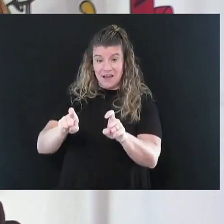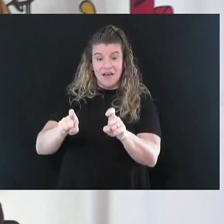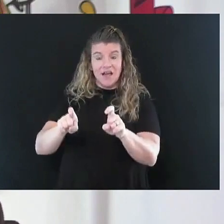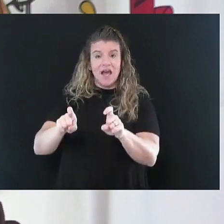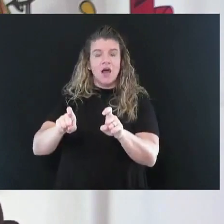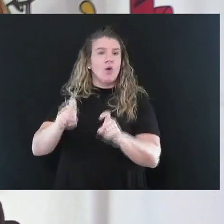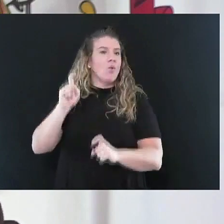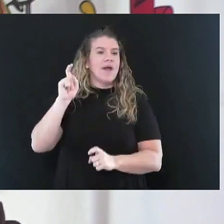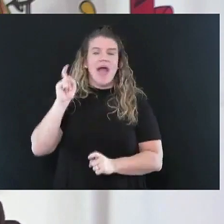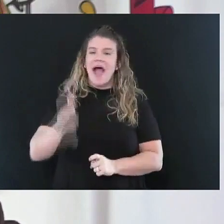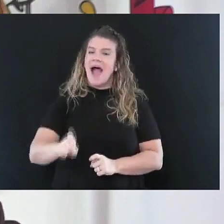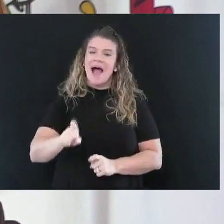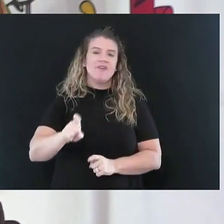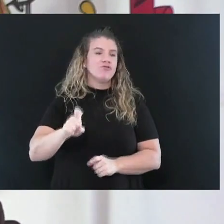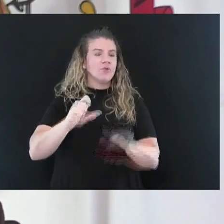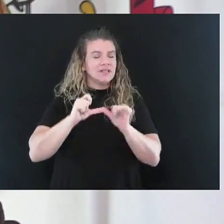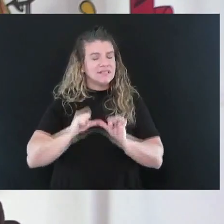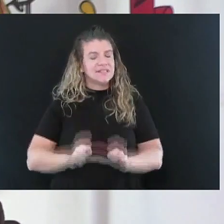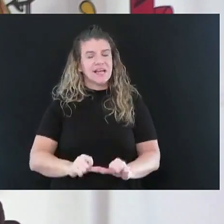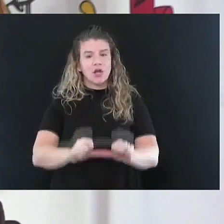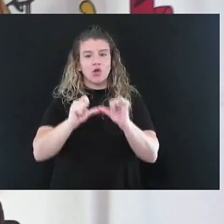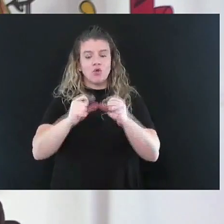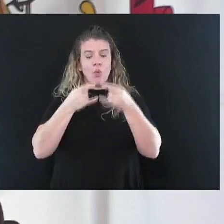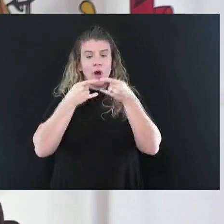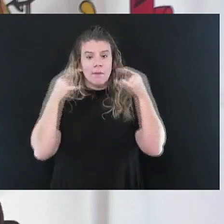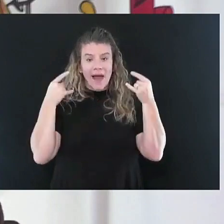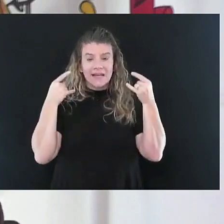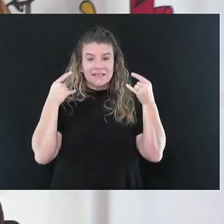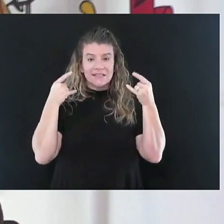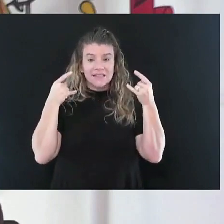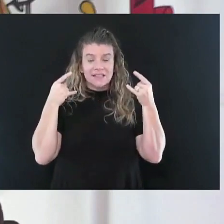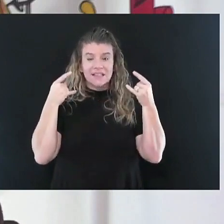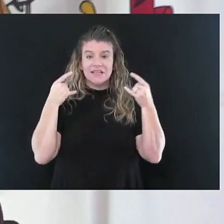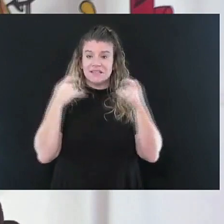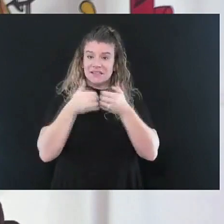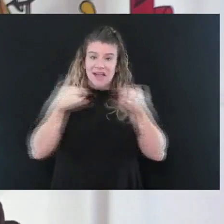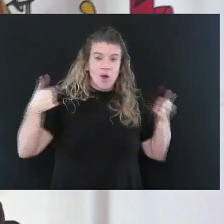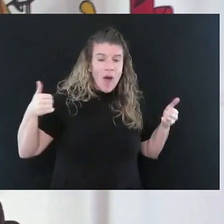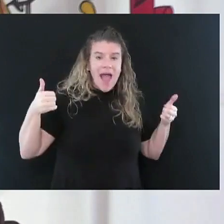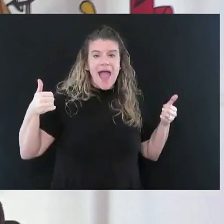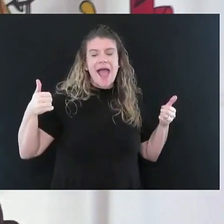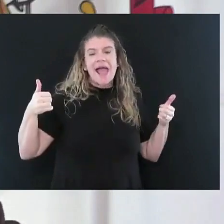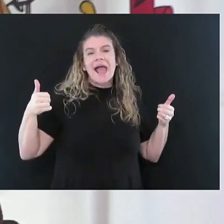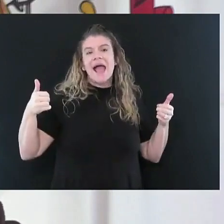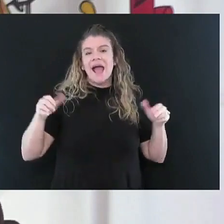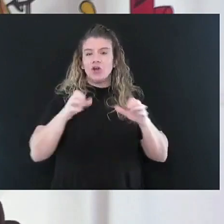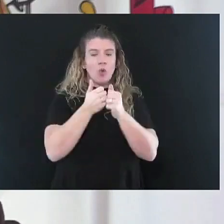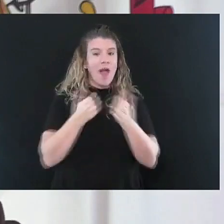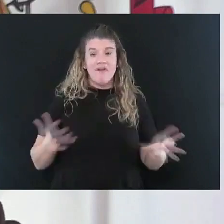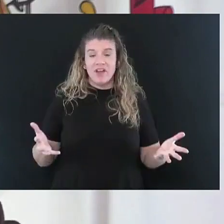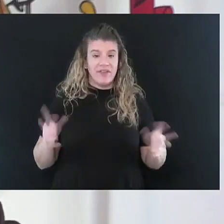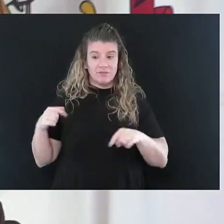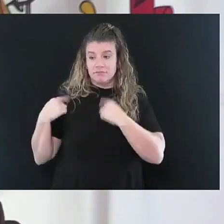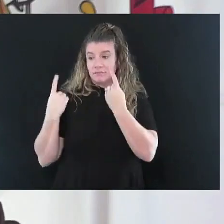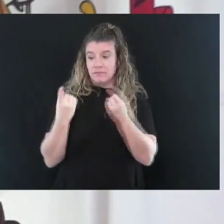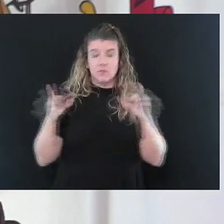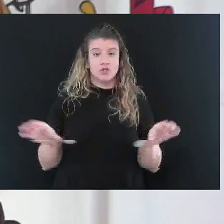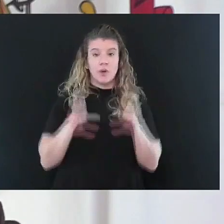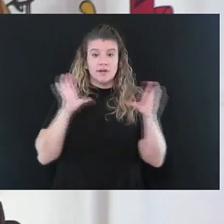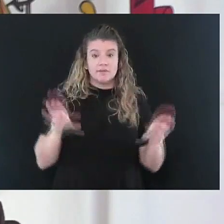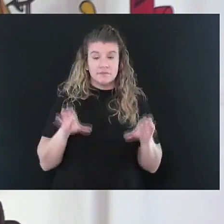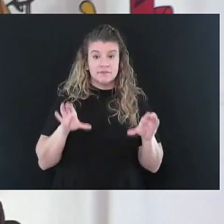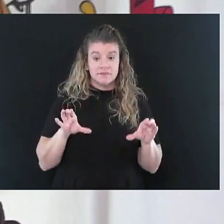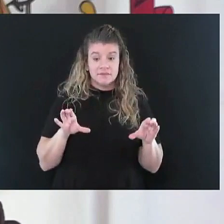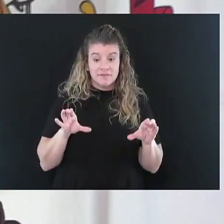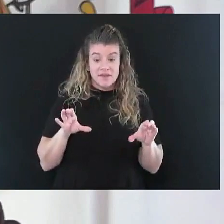absolutely have to continue to wear a mask and stay away and do all the different things that we're doing.